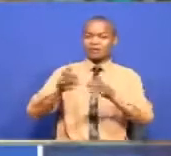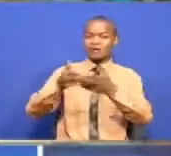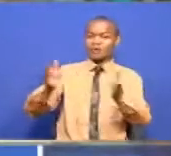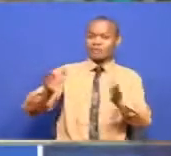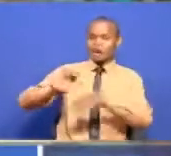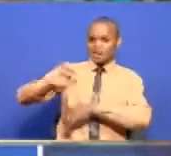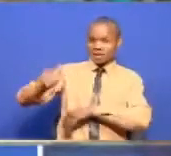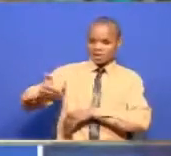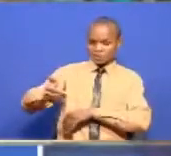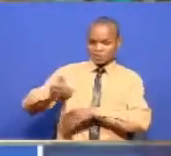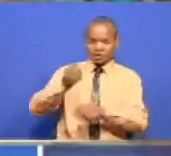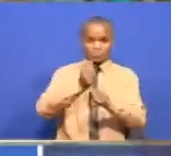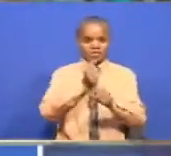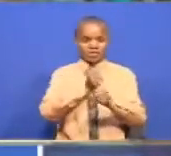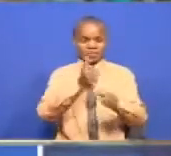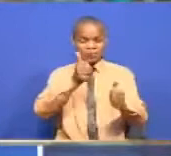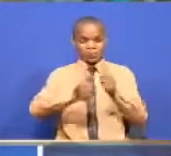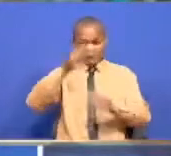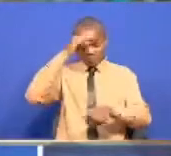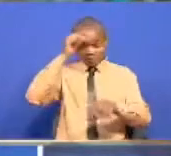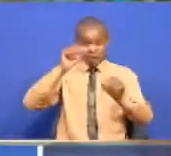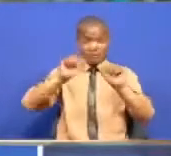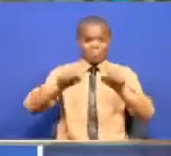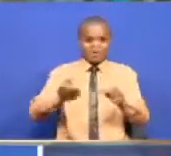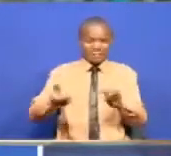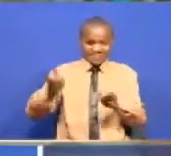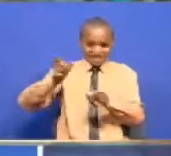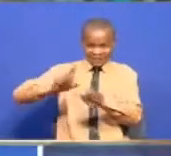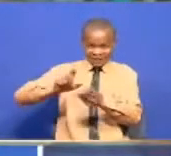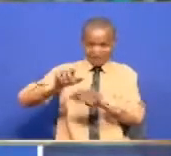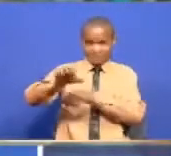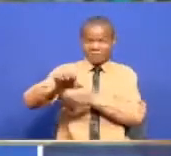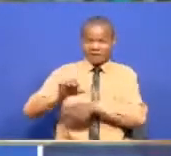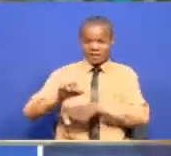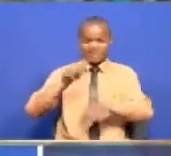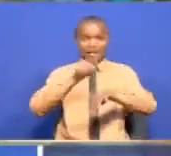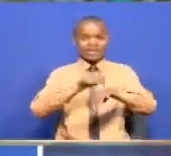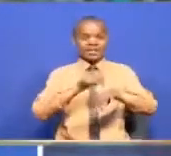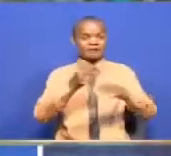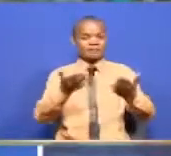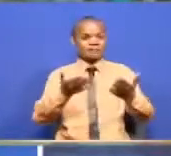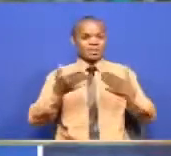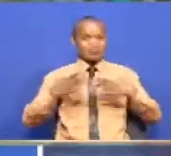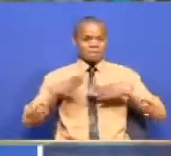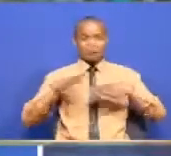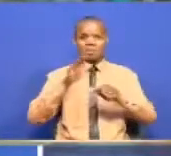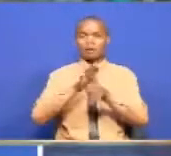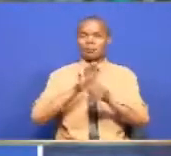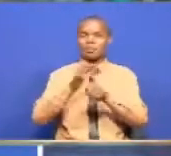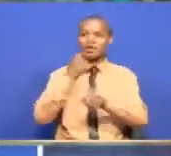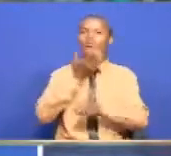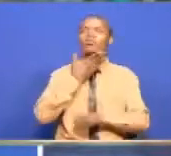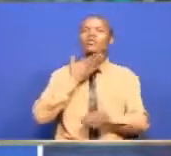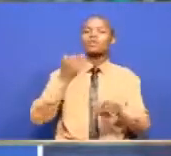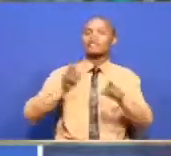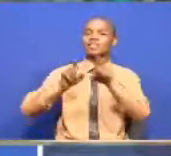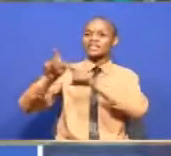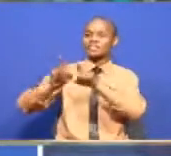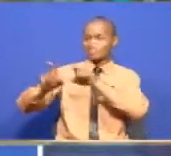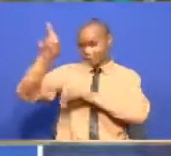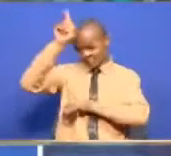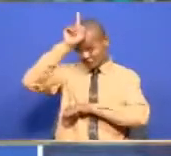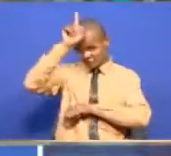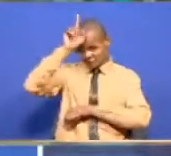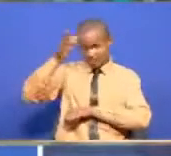restrictions by the government to hike fares as they anticipate a high number of passengers will be traveling out of the capital. A